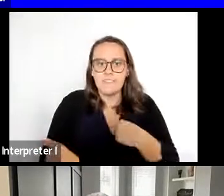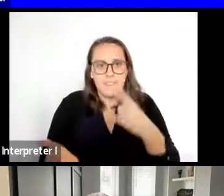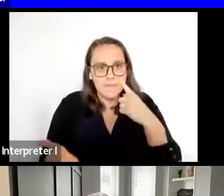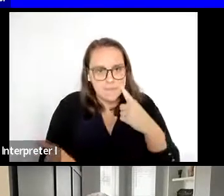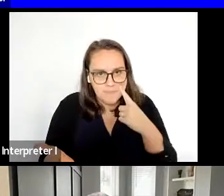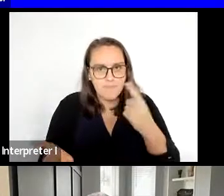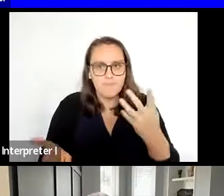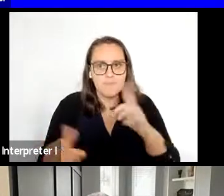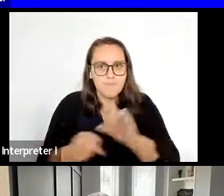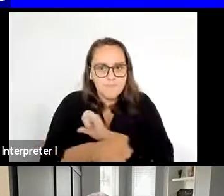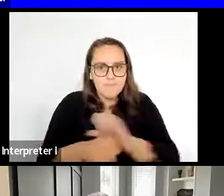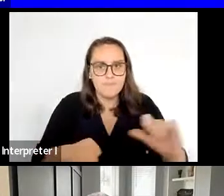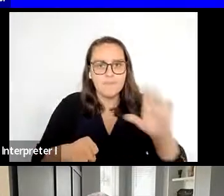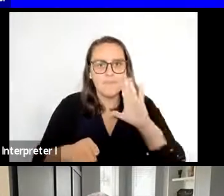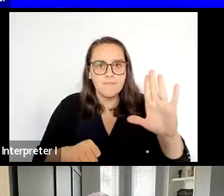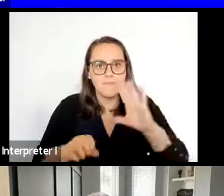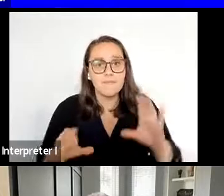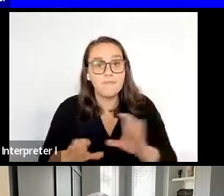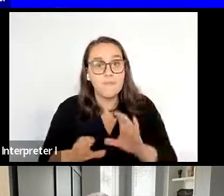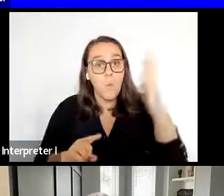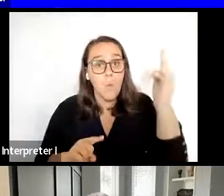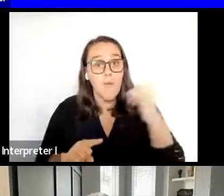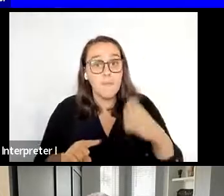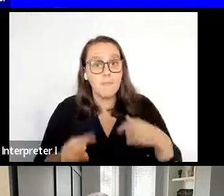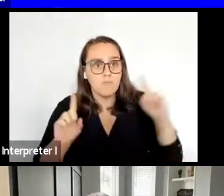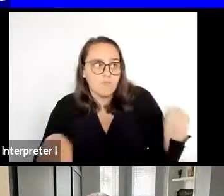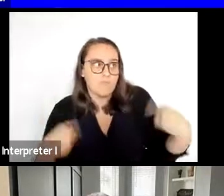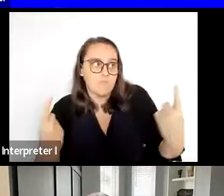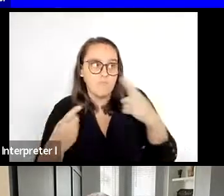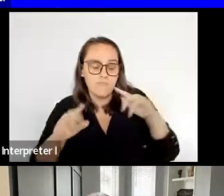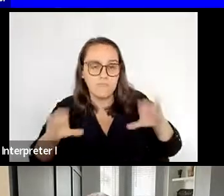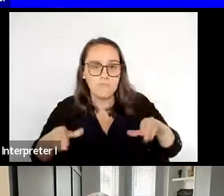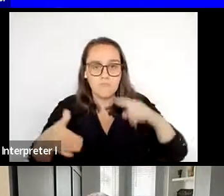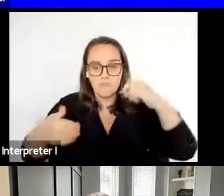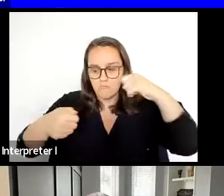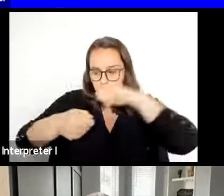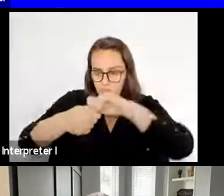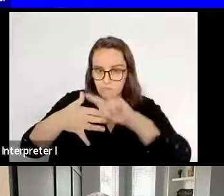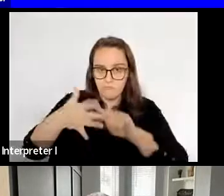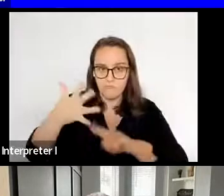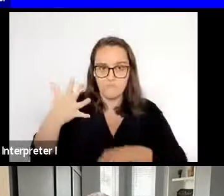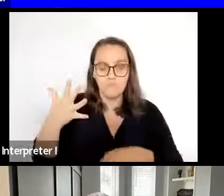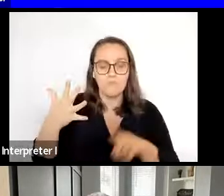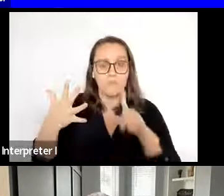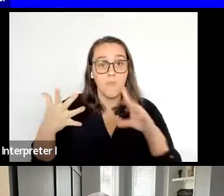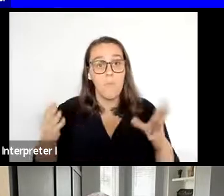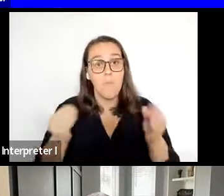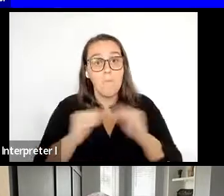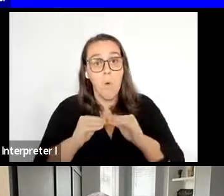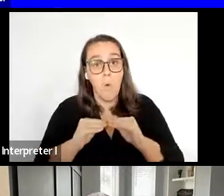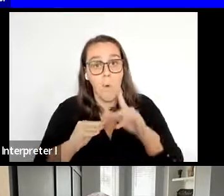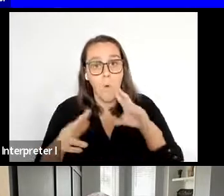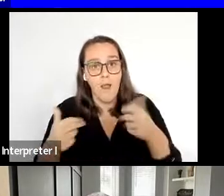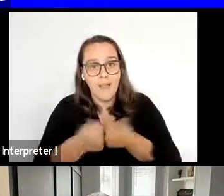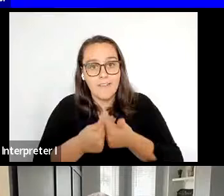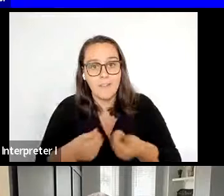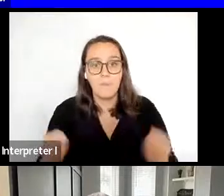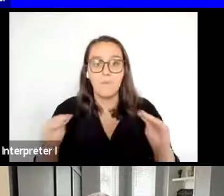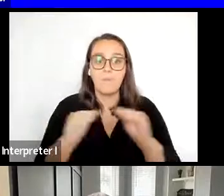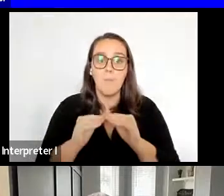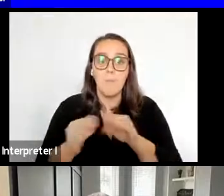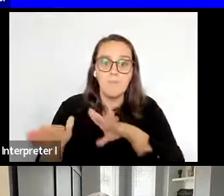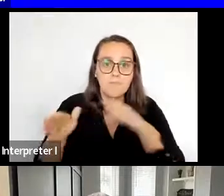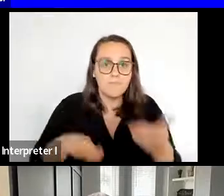actually going to do that, because we've been doing thing after thing after thing. And we're getting more accidents, more fatalities in this